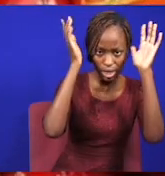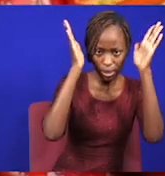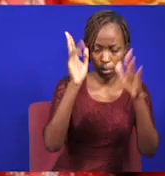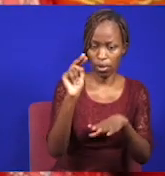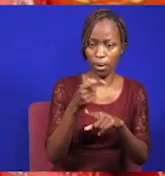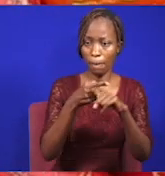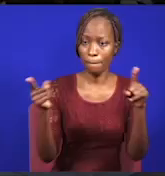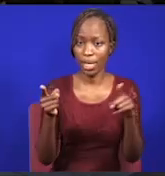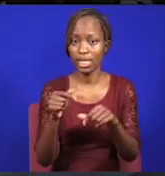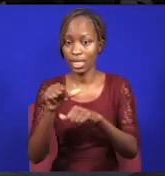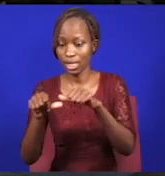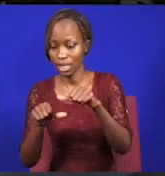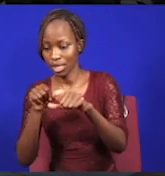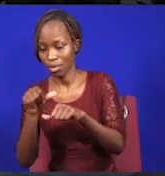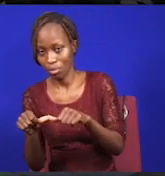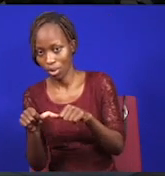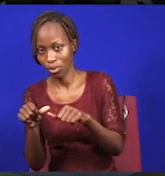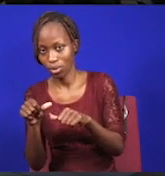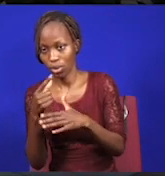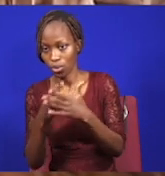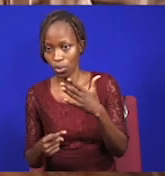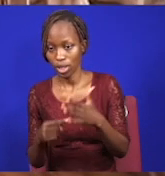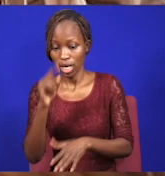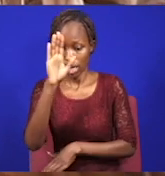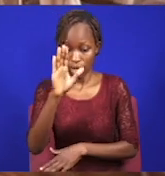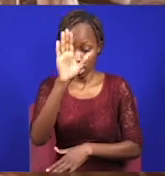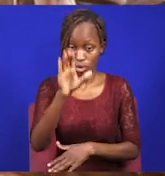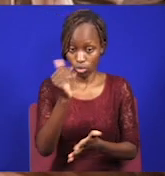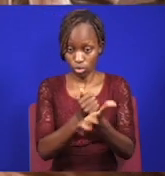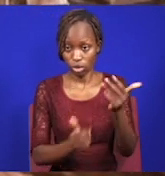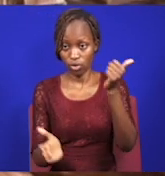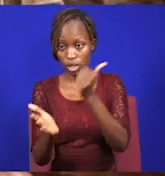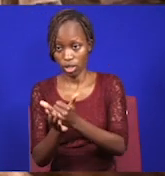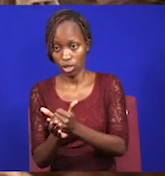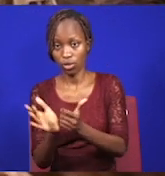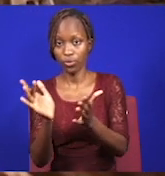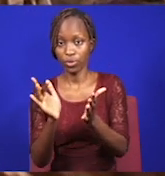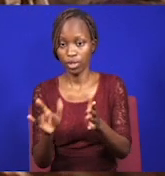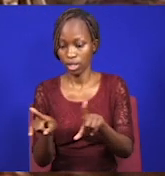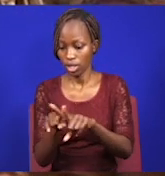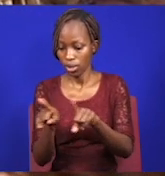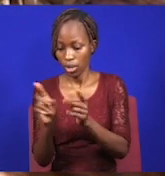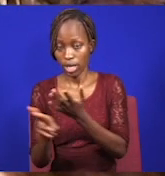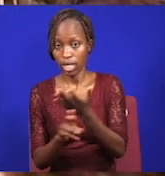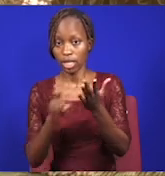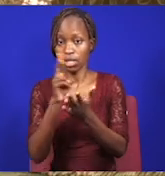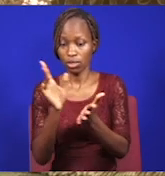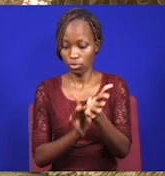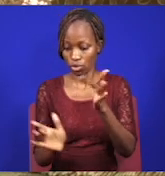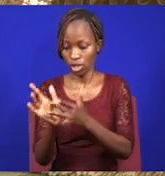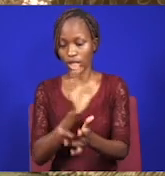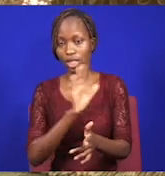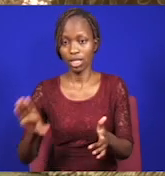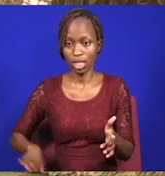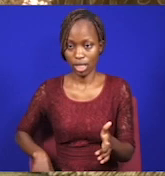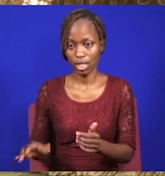it is not. Easter is about the crucifixion and the resurrection of Jesus Christ. Yes,